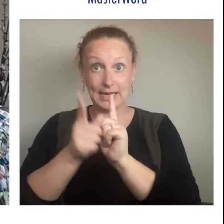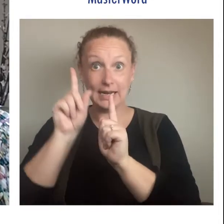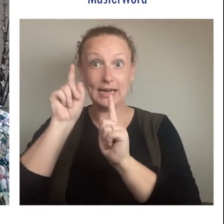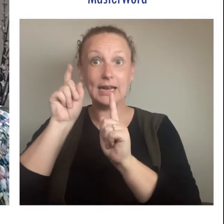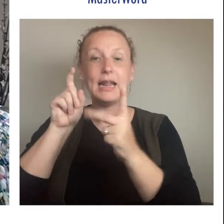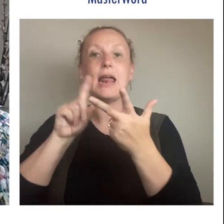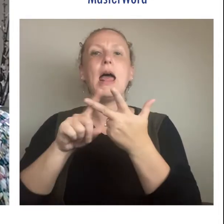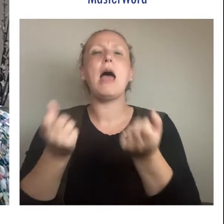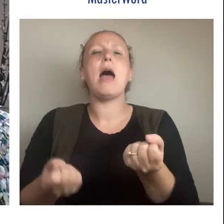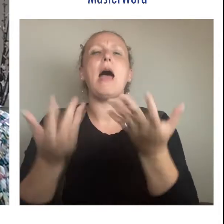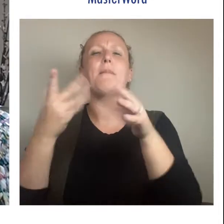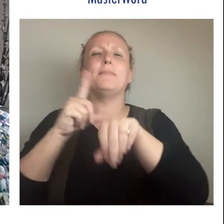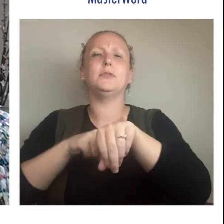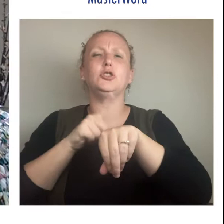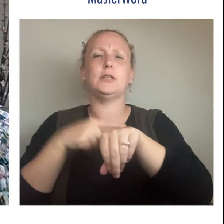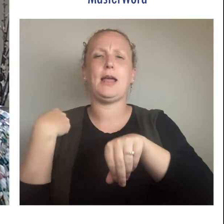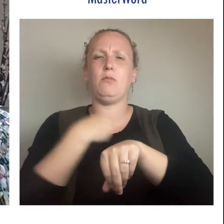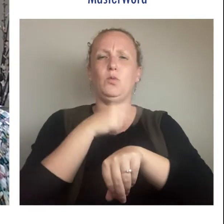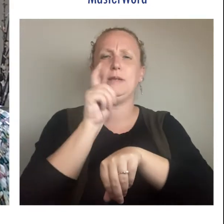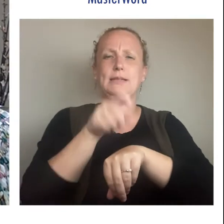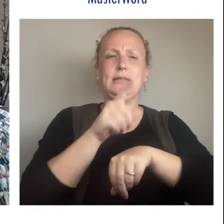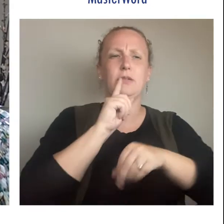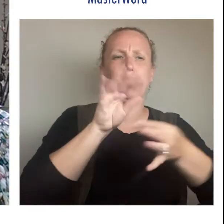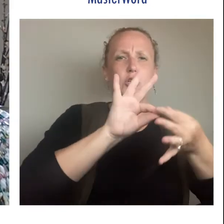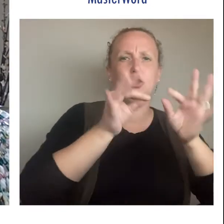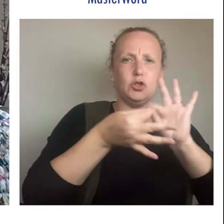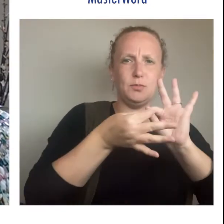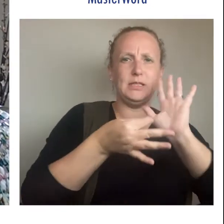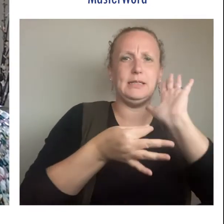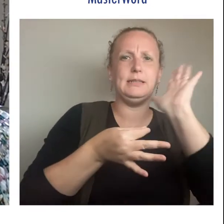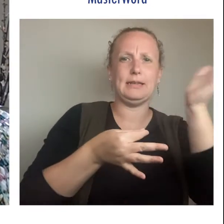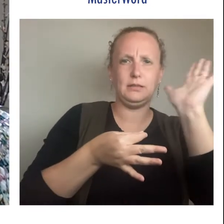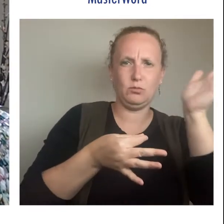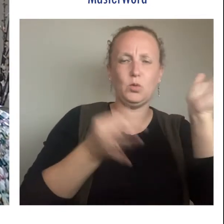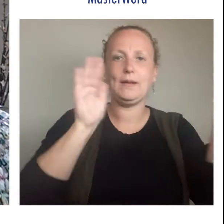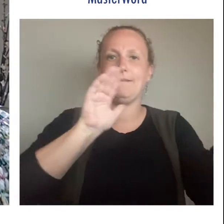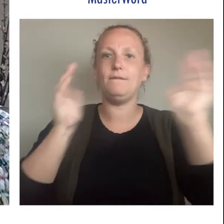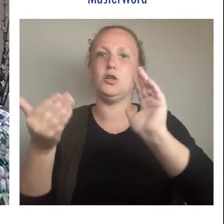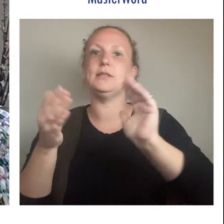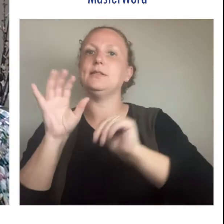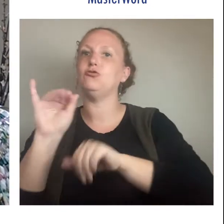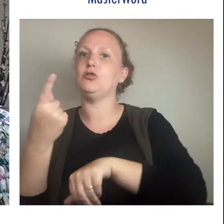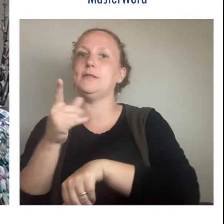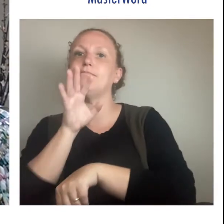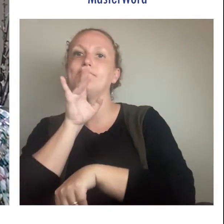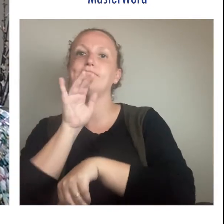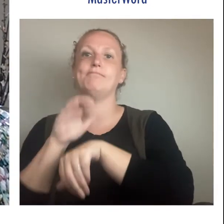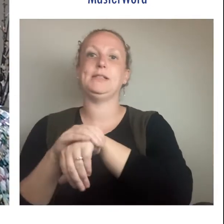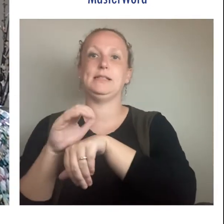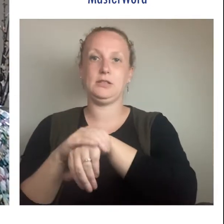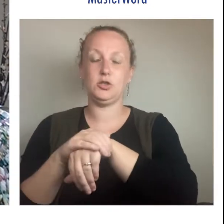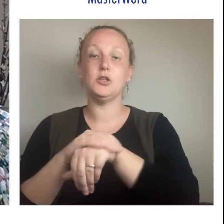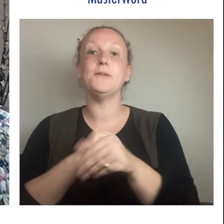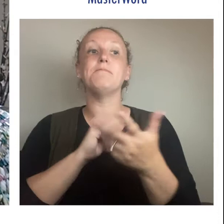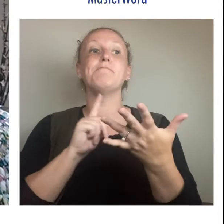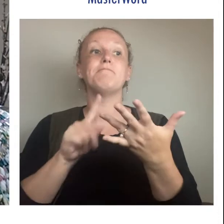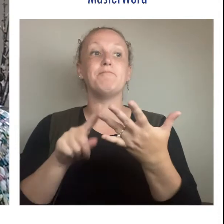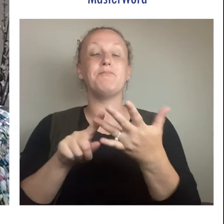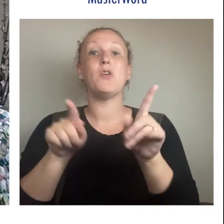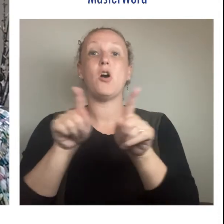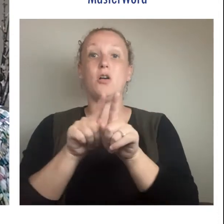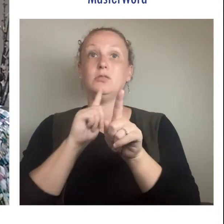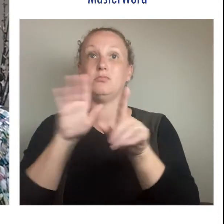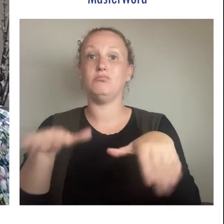needed for interpreted testimony as opposed to that's just in English language. We also